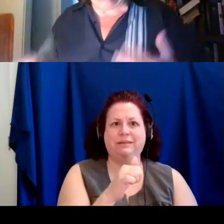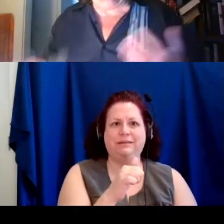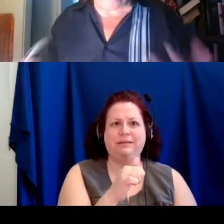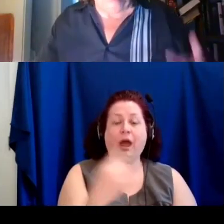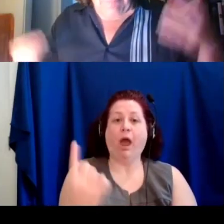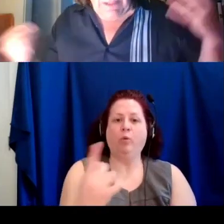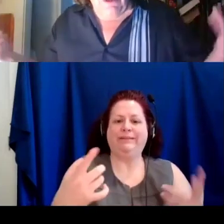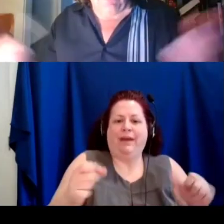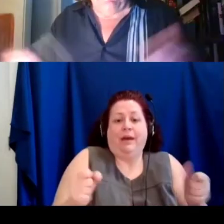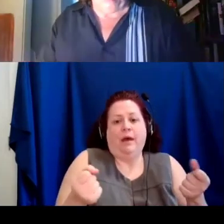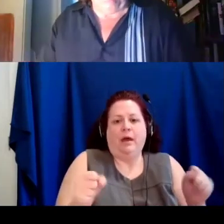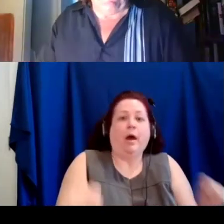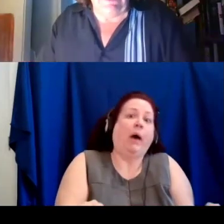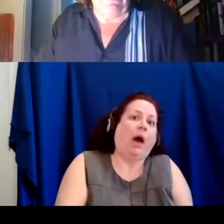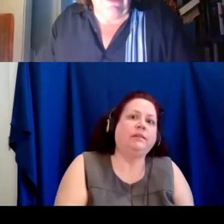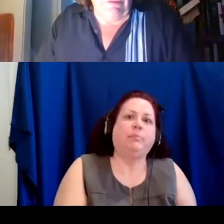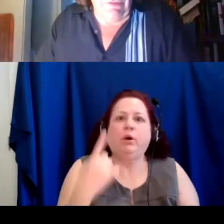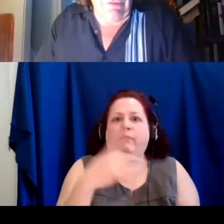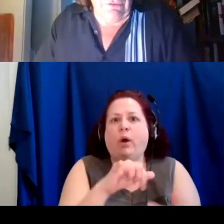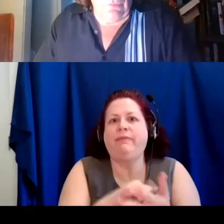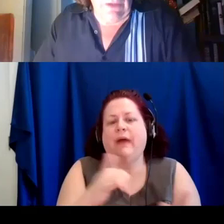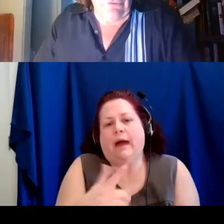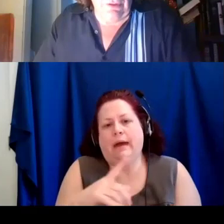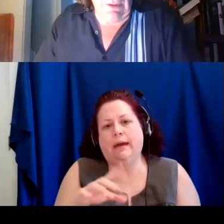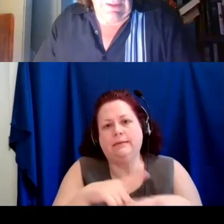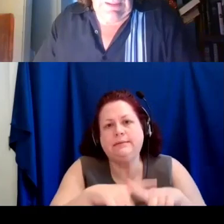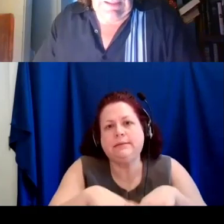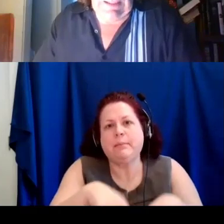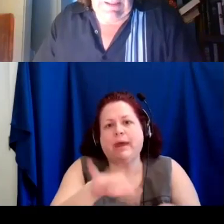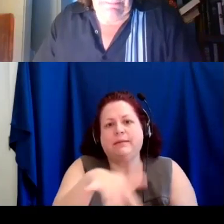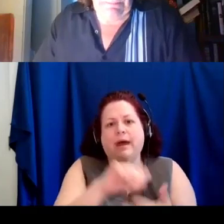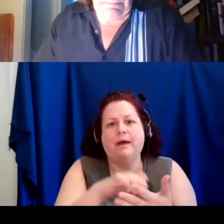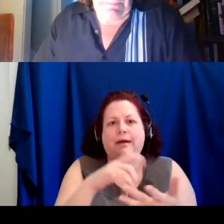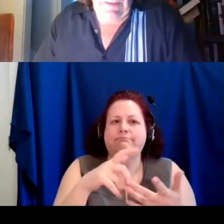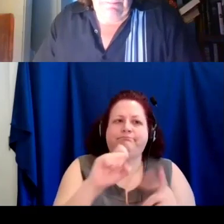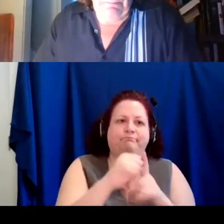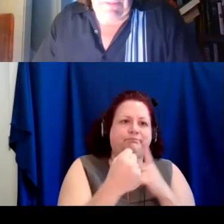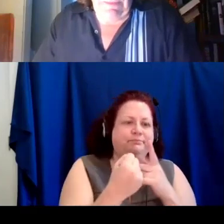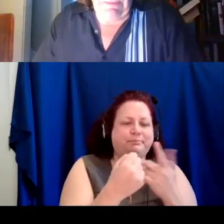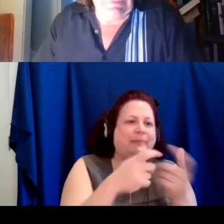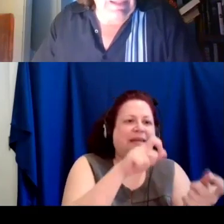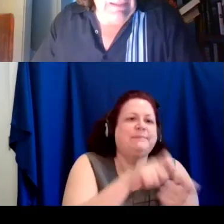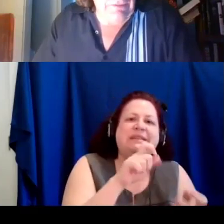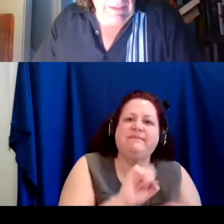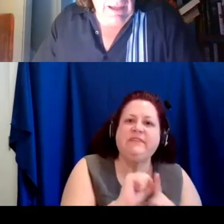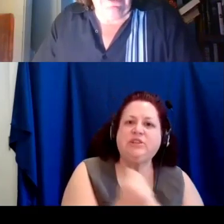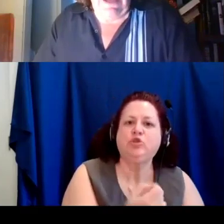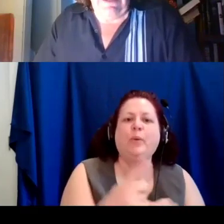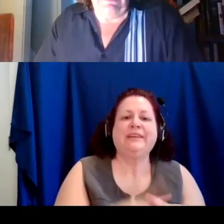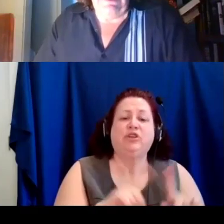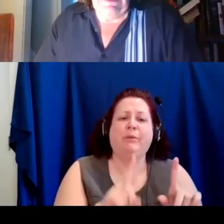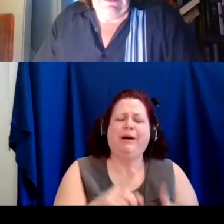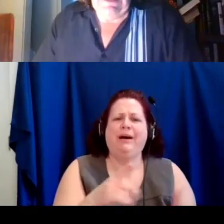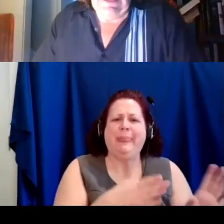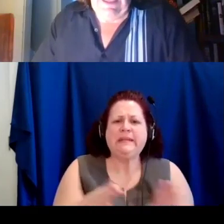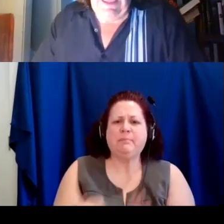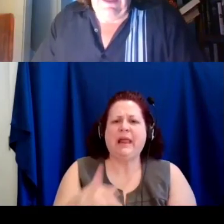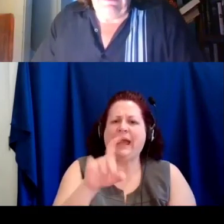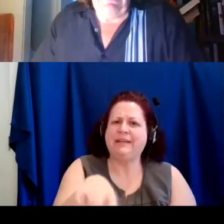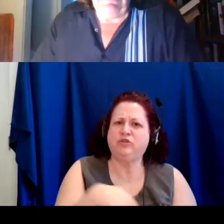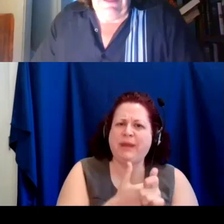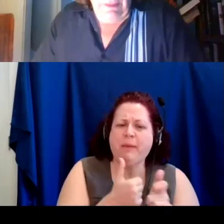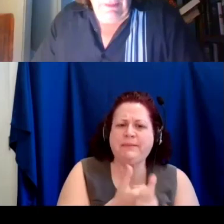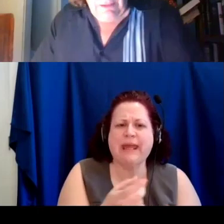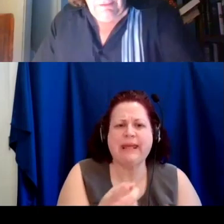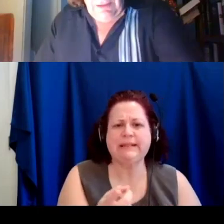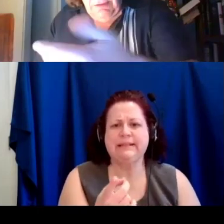able to happen depending on the severity of the situation. But the plan has to be updated,